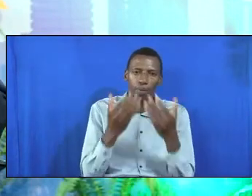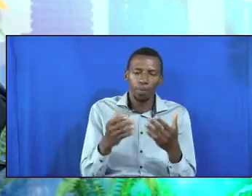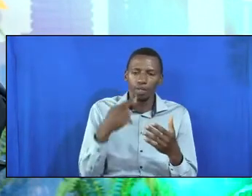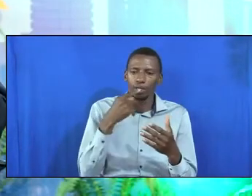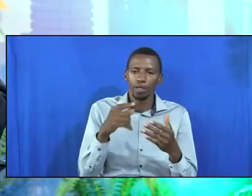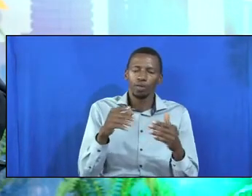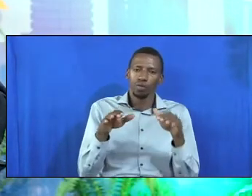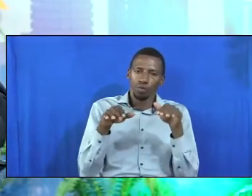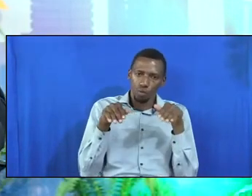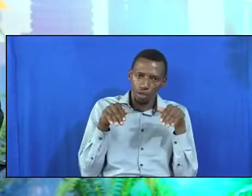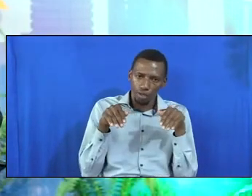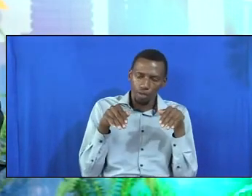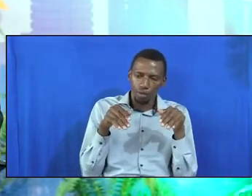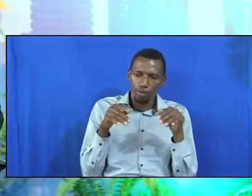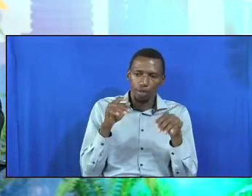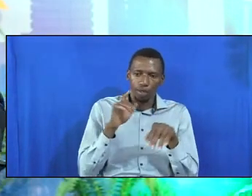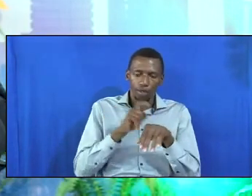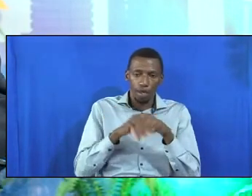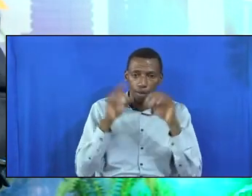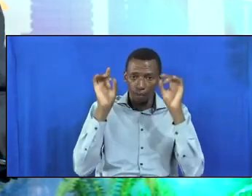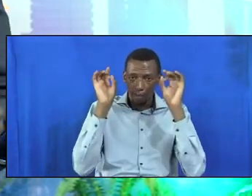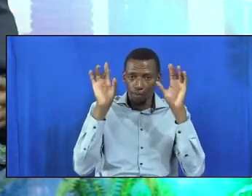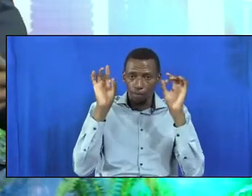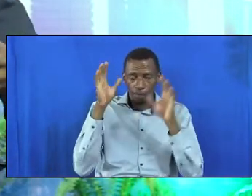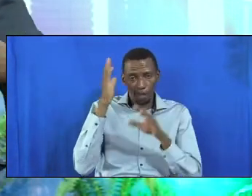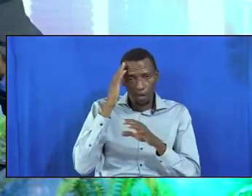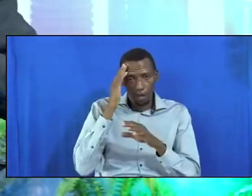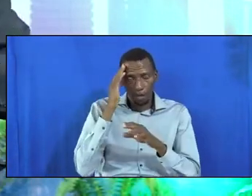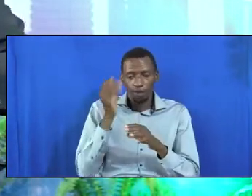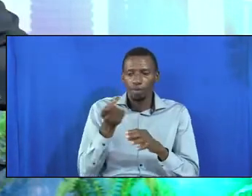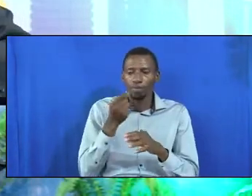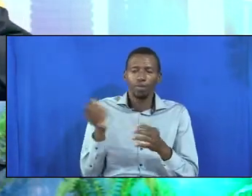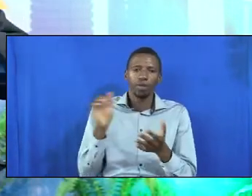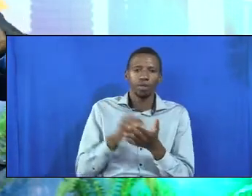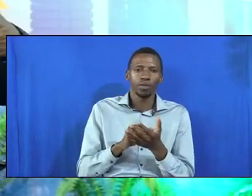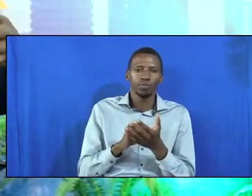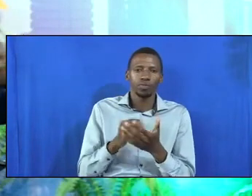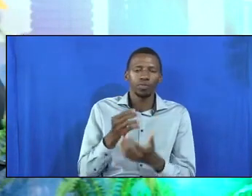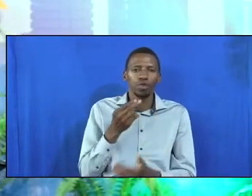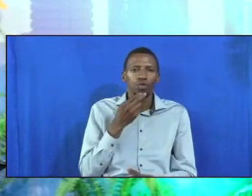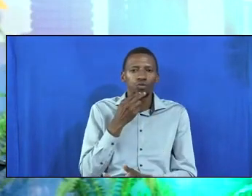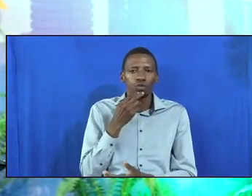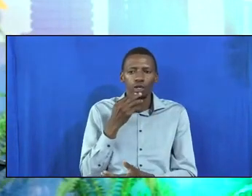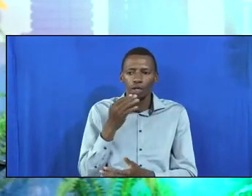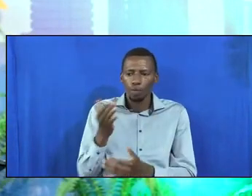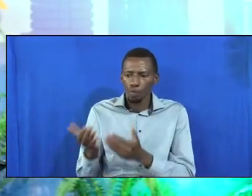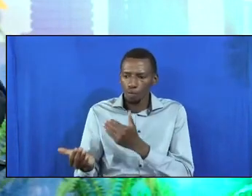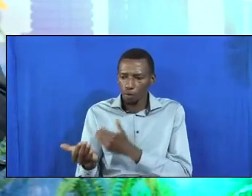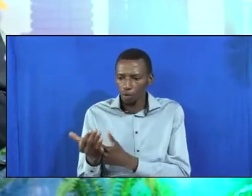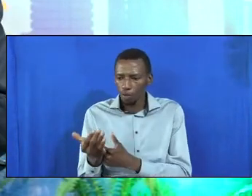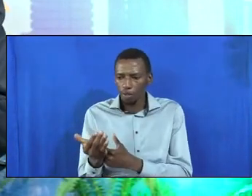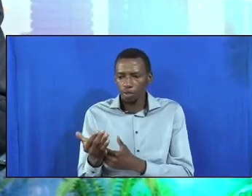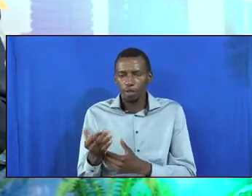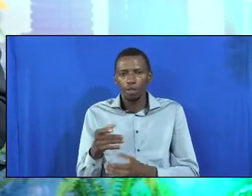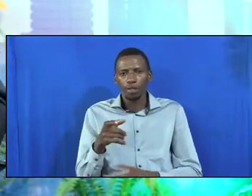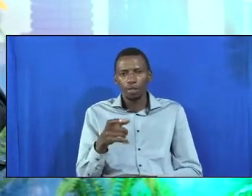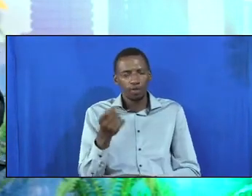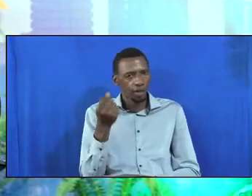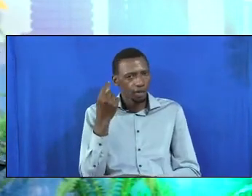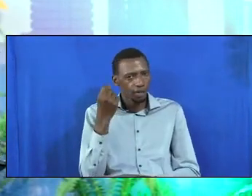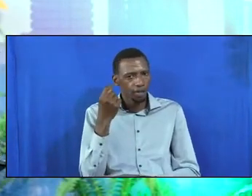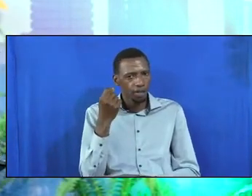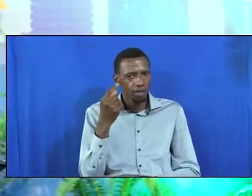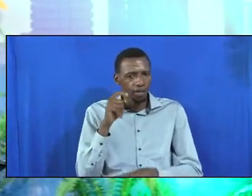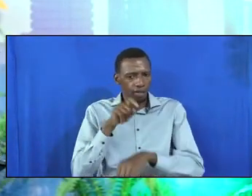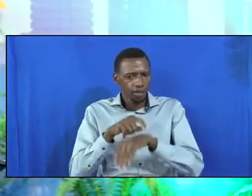resumes, then I'll also resume my drugs. On Tuesday morning, that's when she realizes the headache remained at